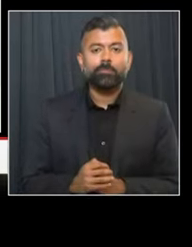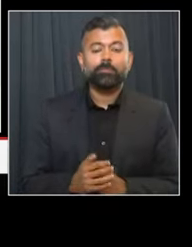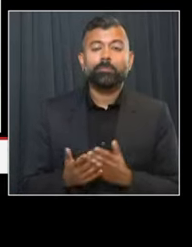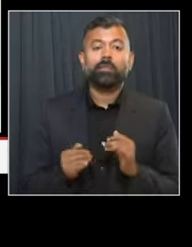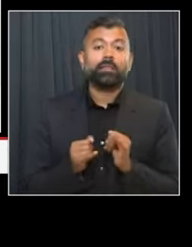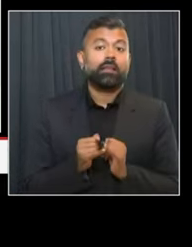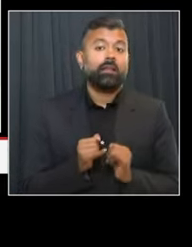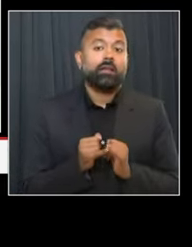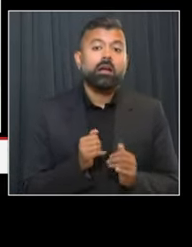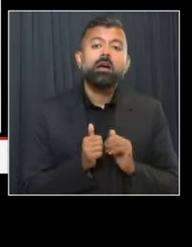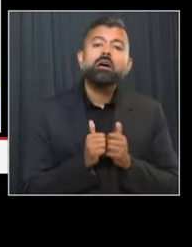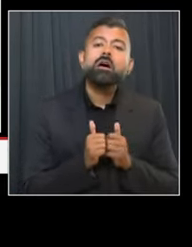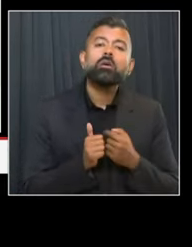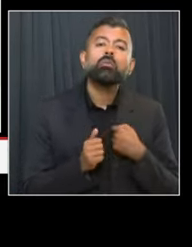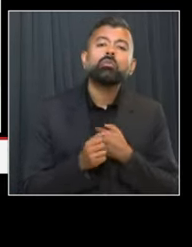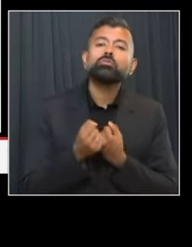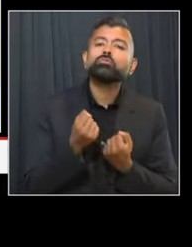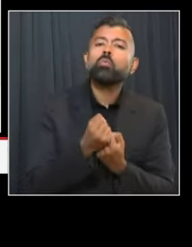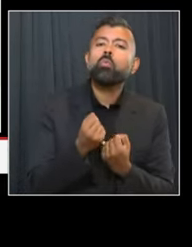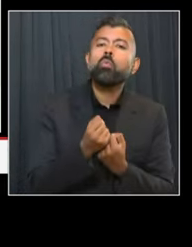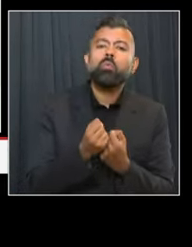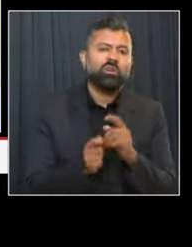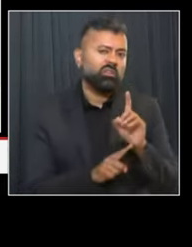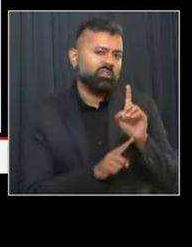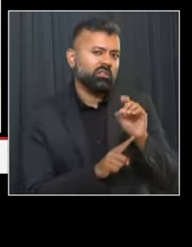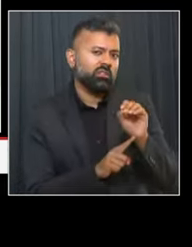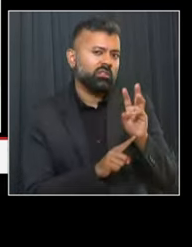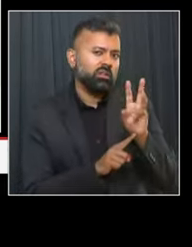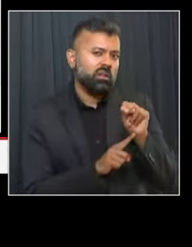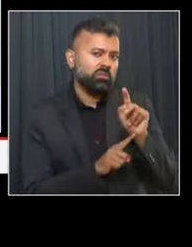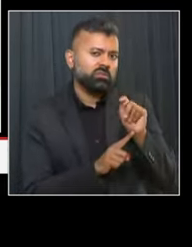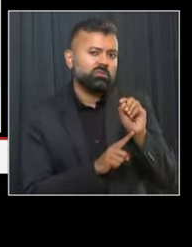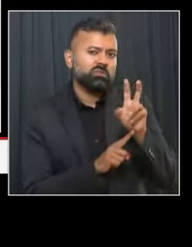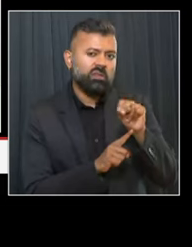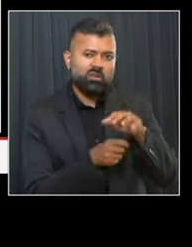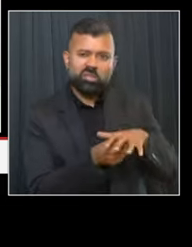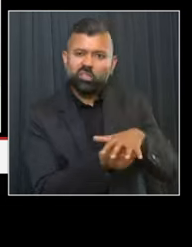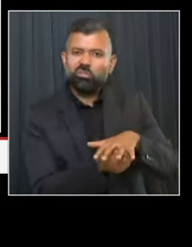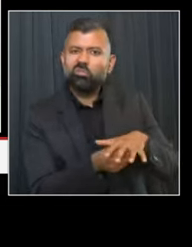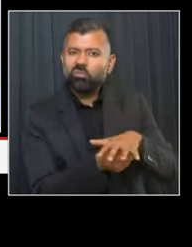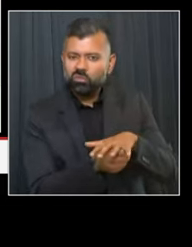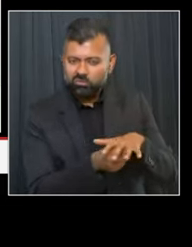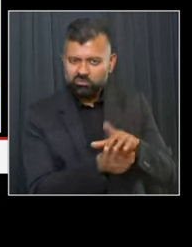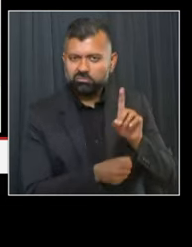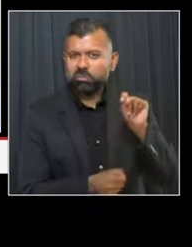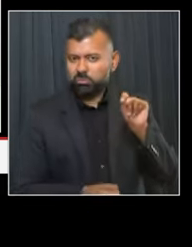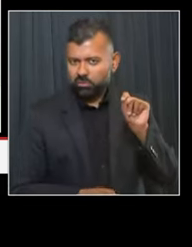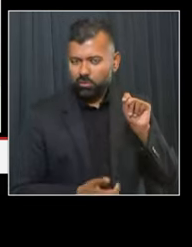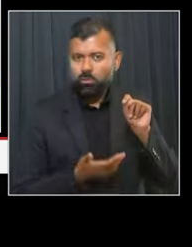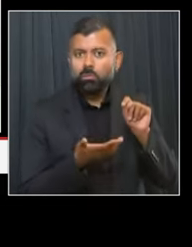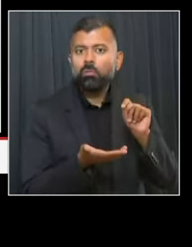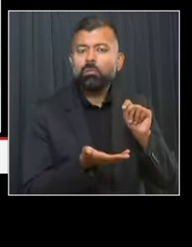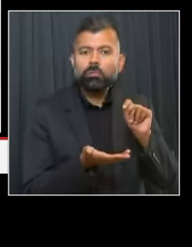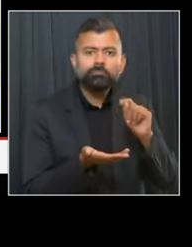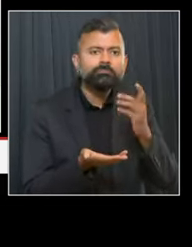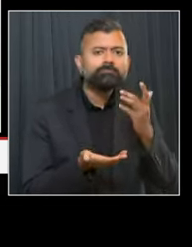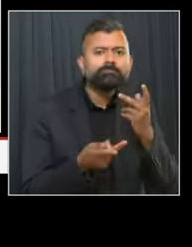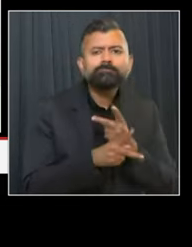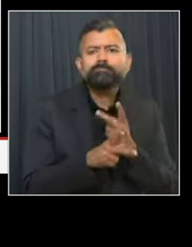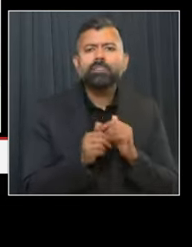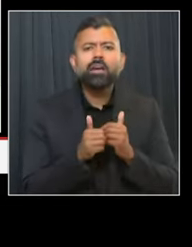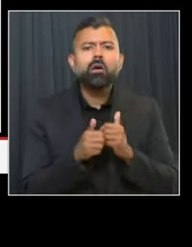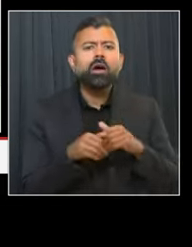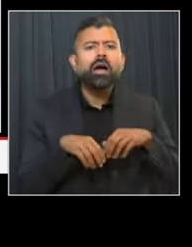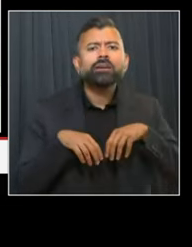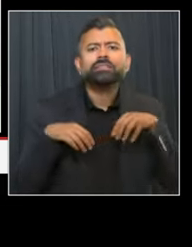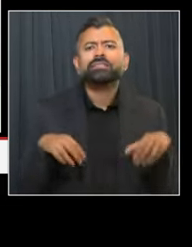hosting activations during the Capital One construction period, launching a Chinatown Renewal initiative.